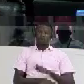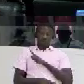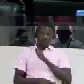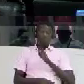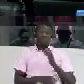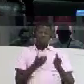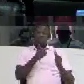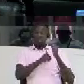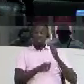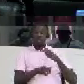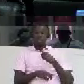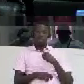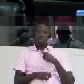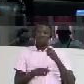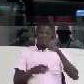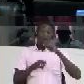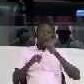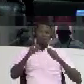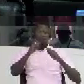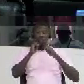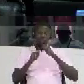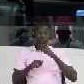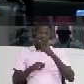to some of the professional